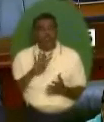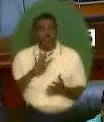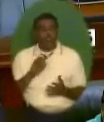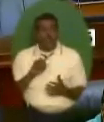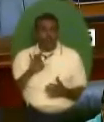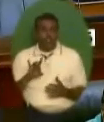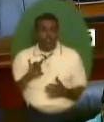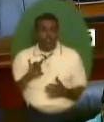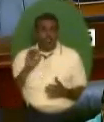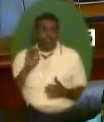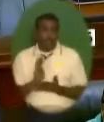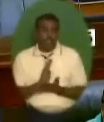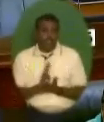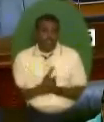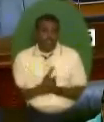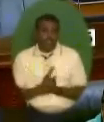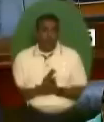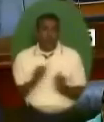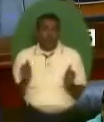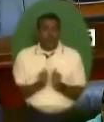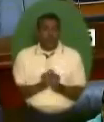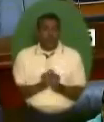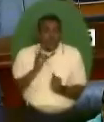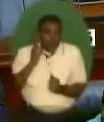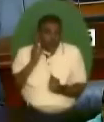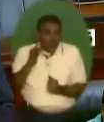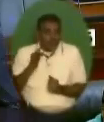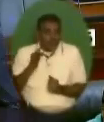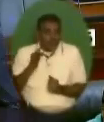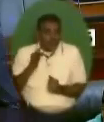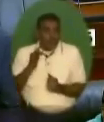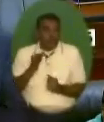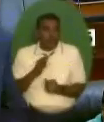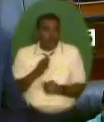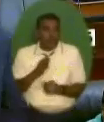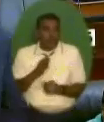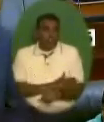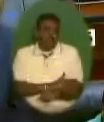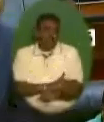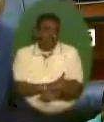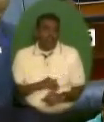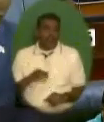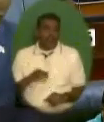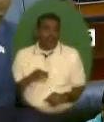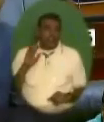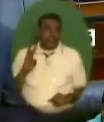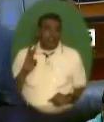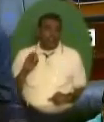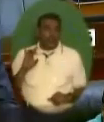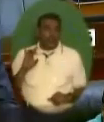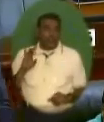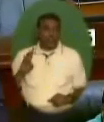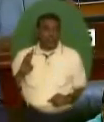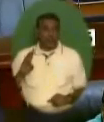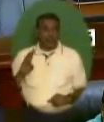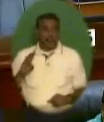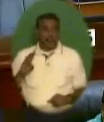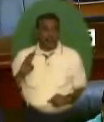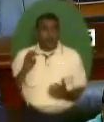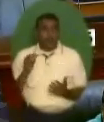$40.8 billion with a projected deficit of $607 million. That was